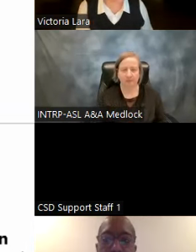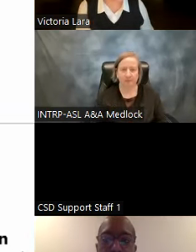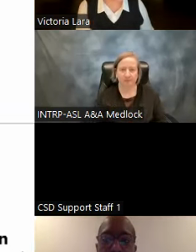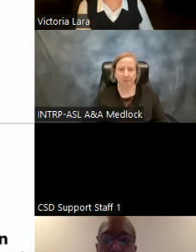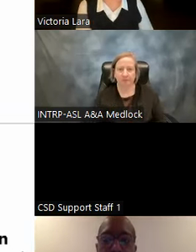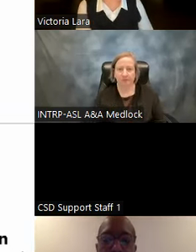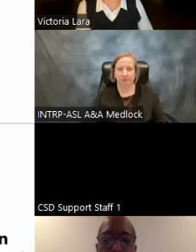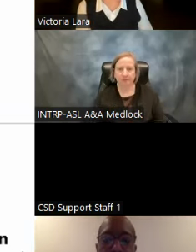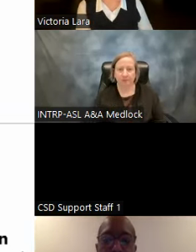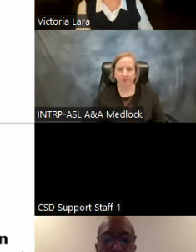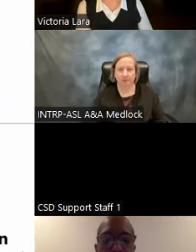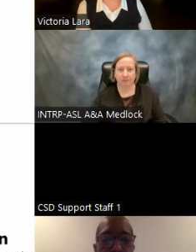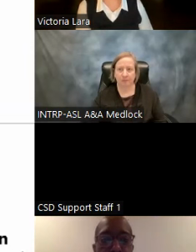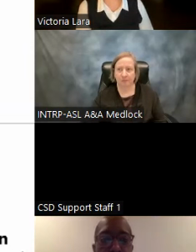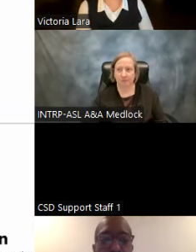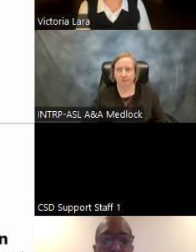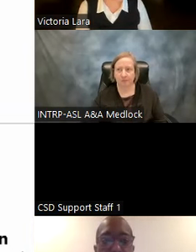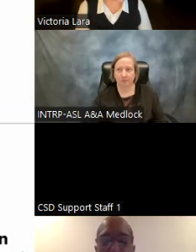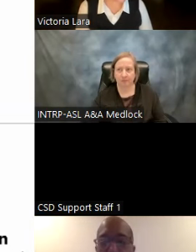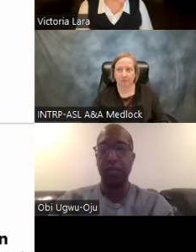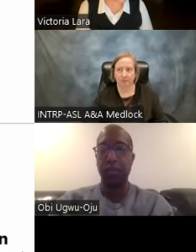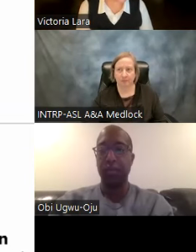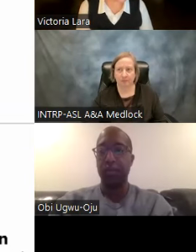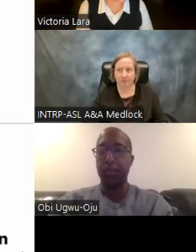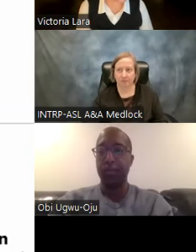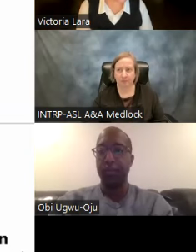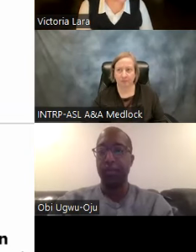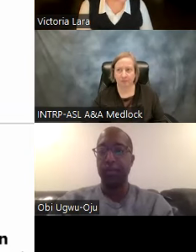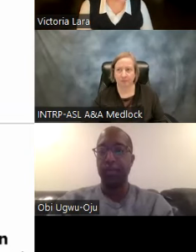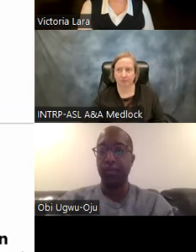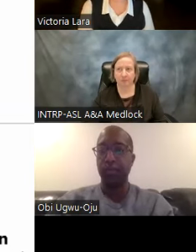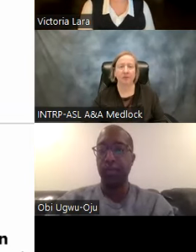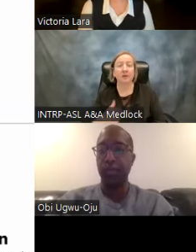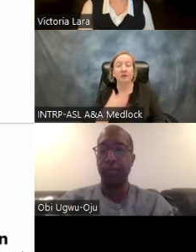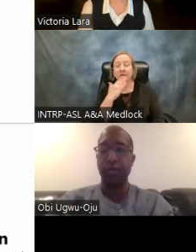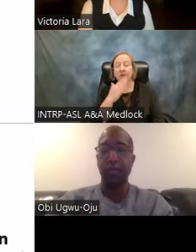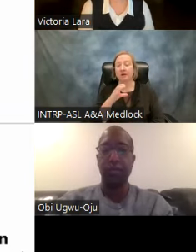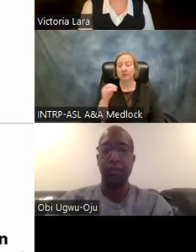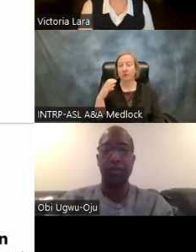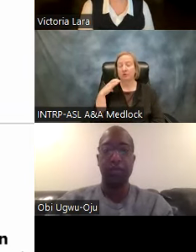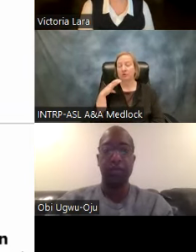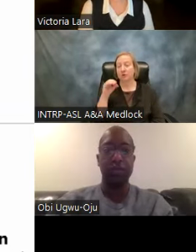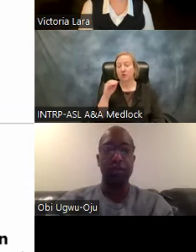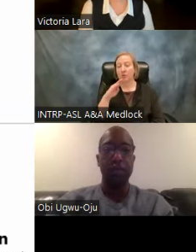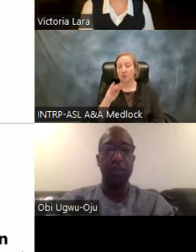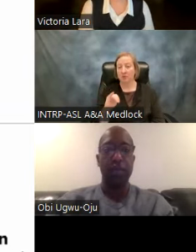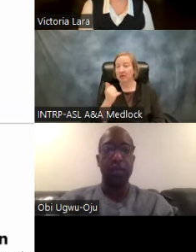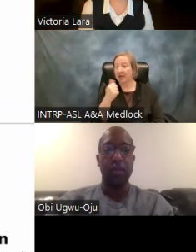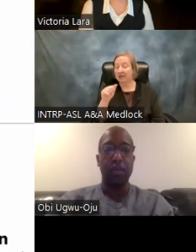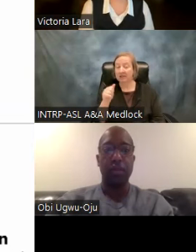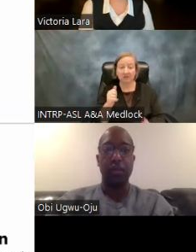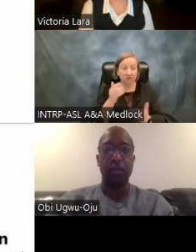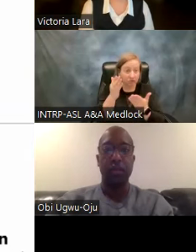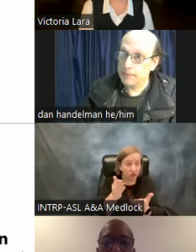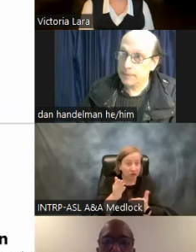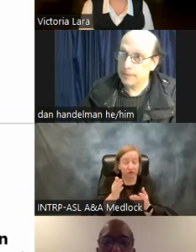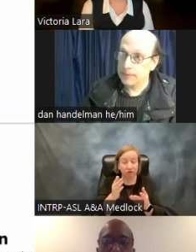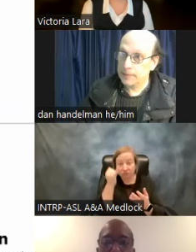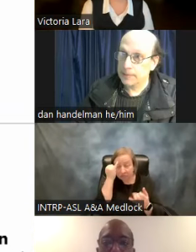Thank you, Co-Chair Obi. Are any discussion or suggestions? And this